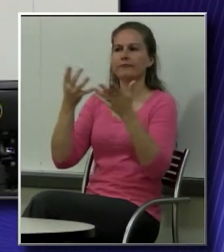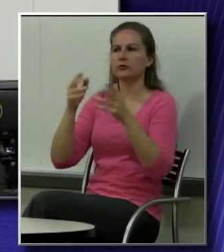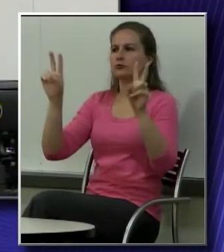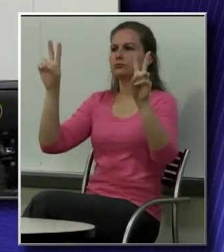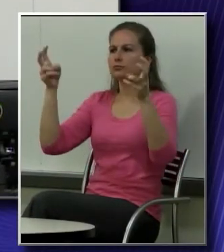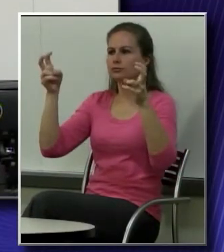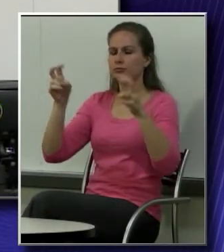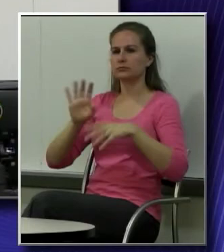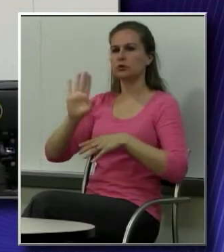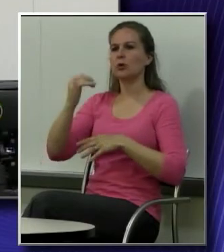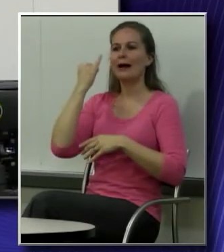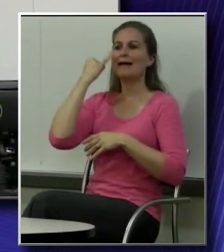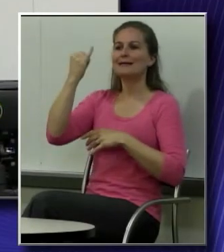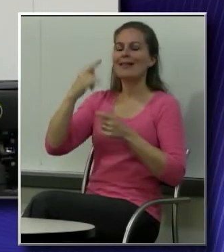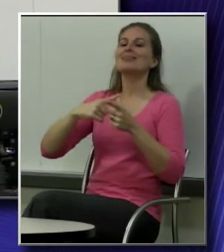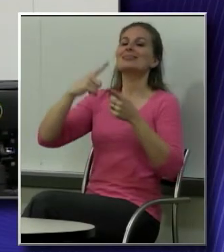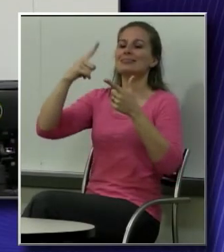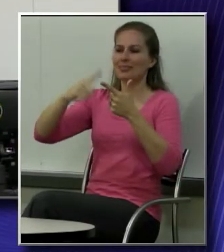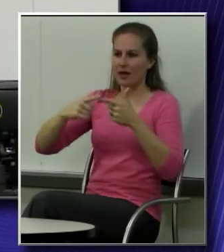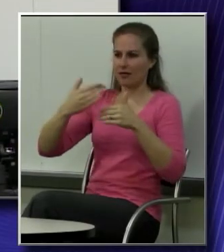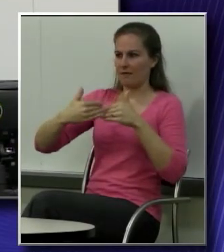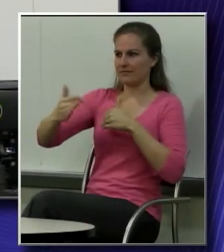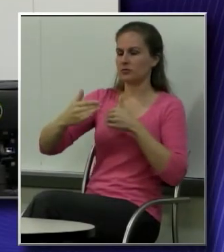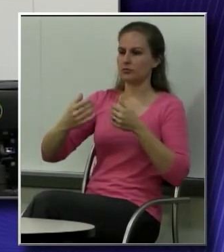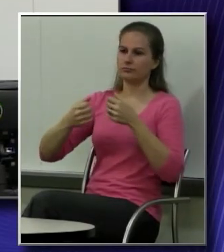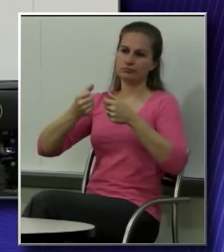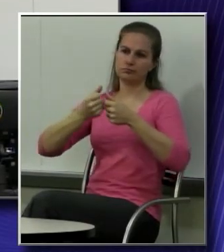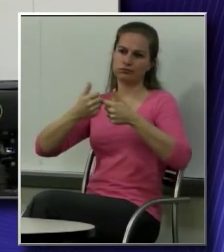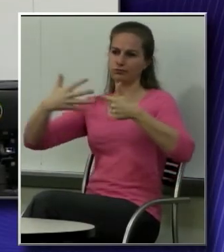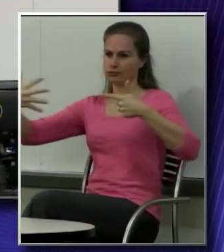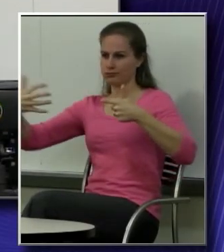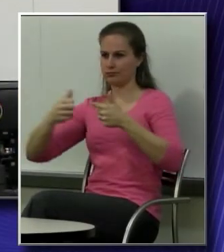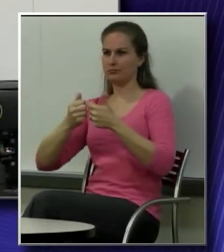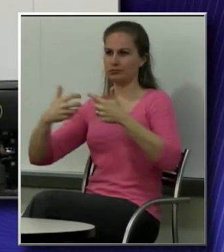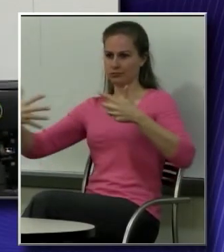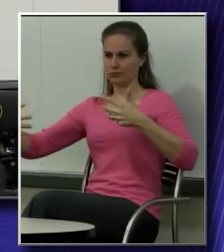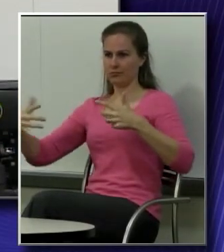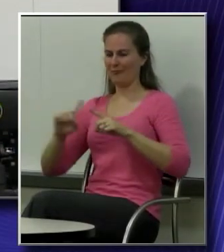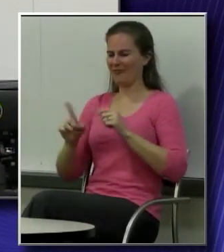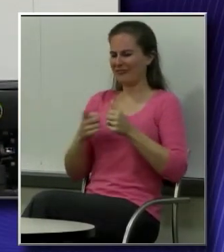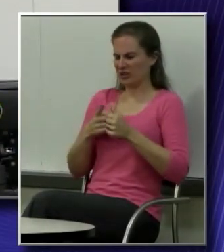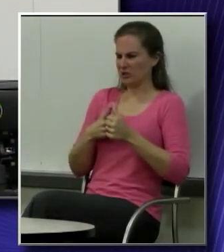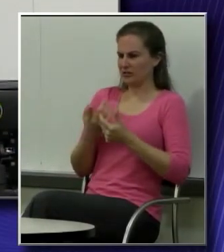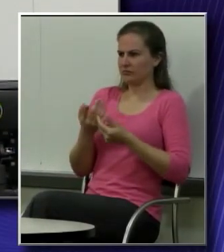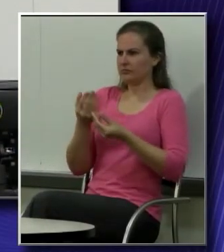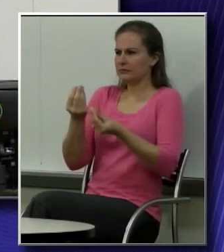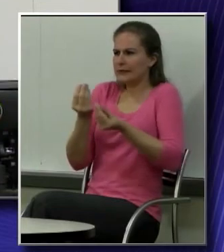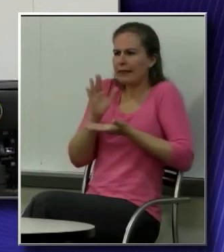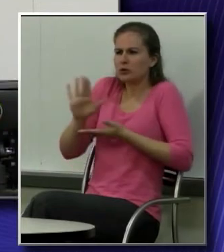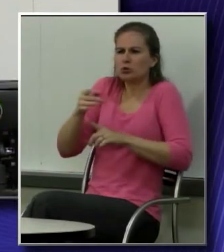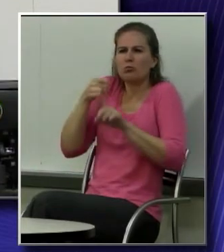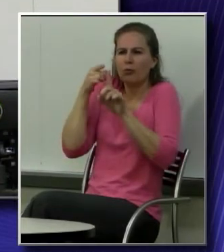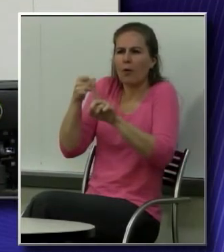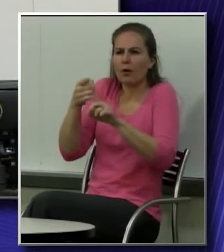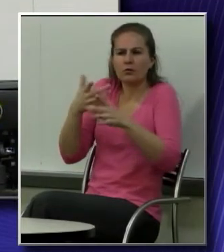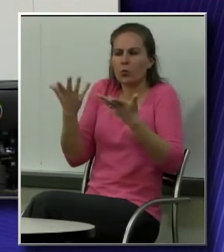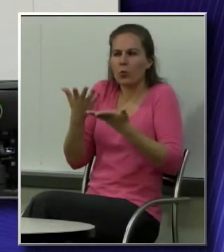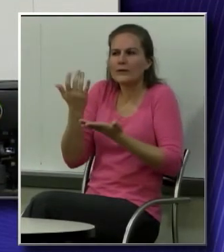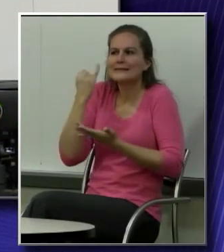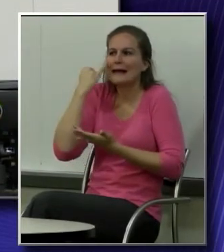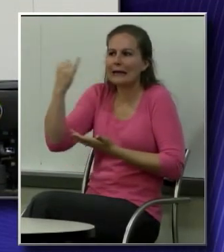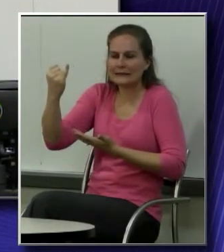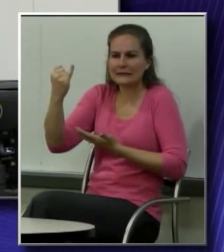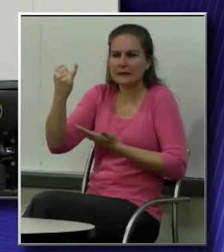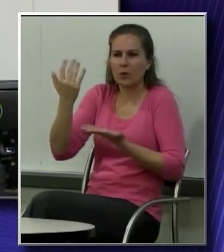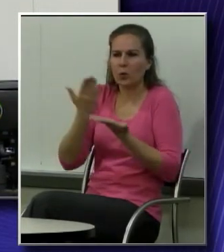brief headline of the idea, and then feel free to expand on that. But think about giving us a headline first so you can get your idea or your